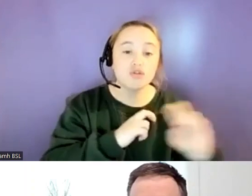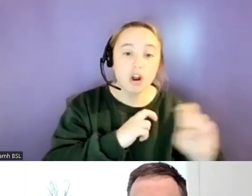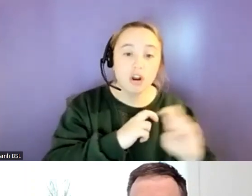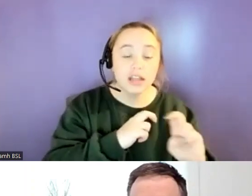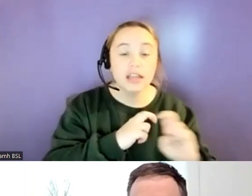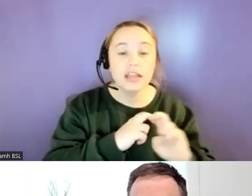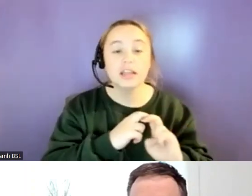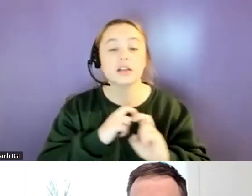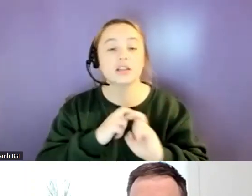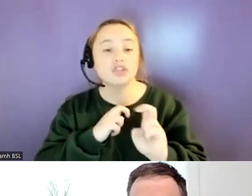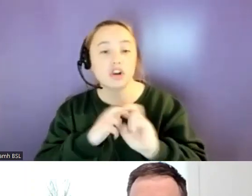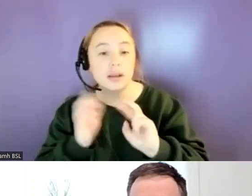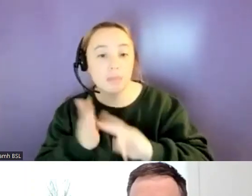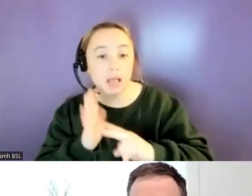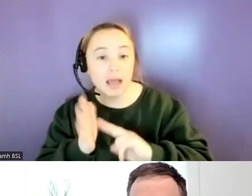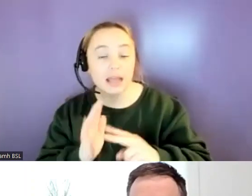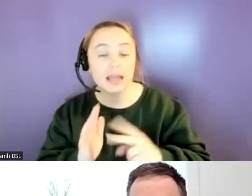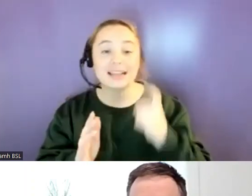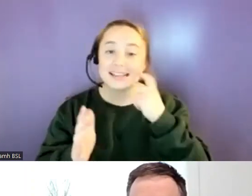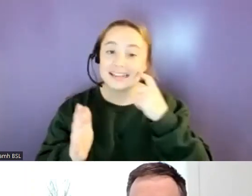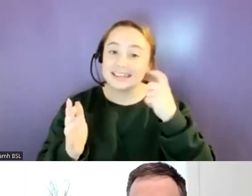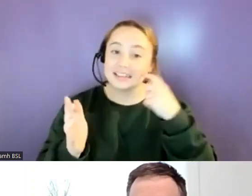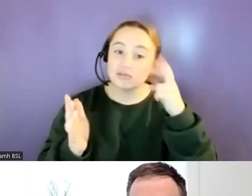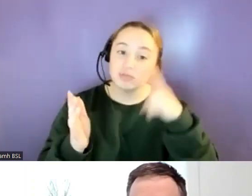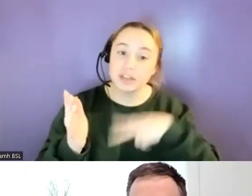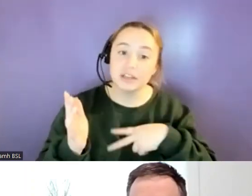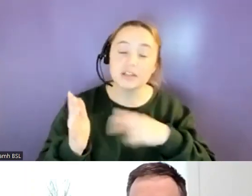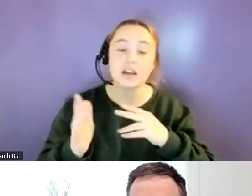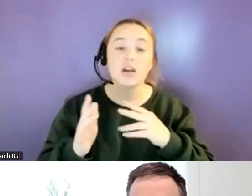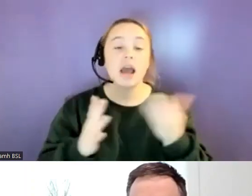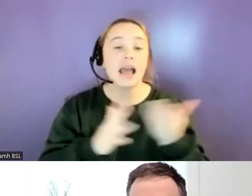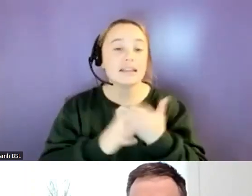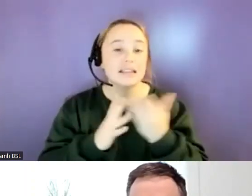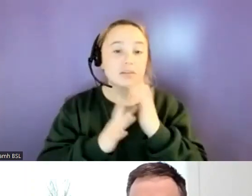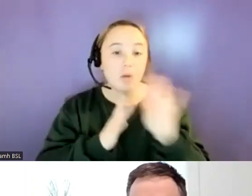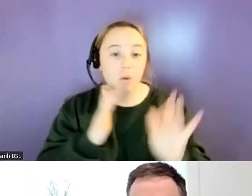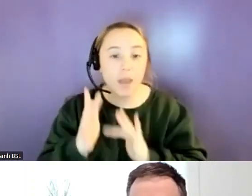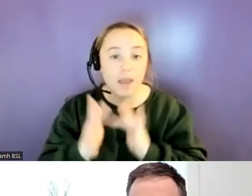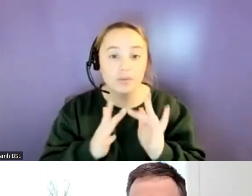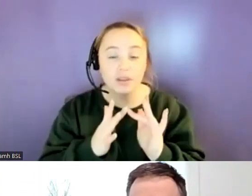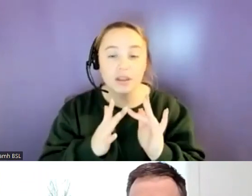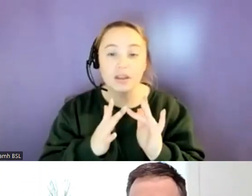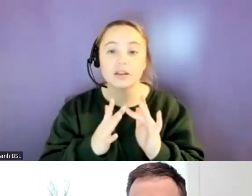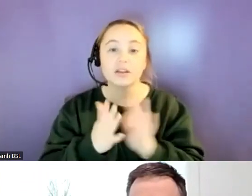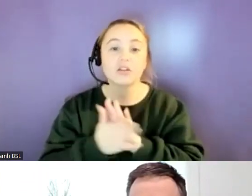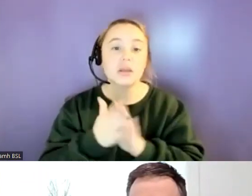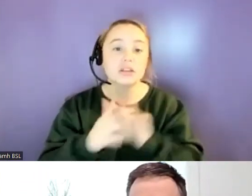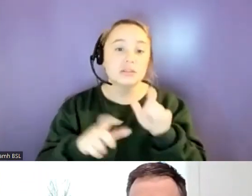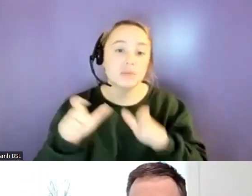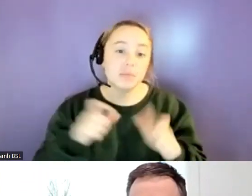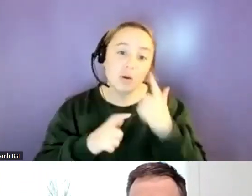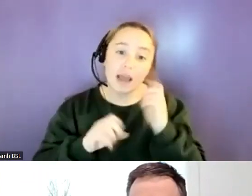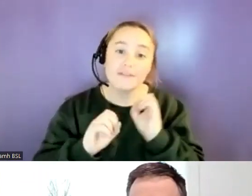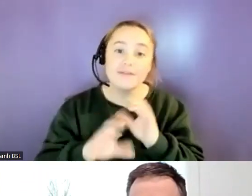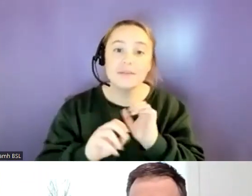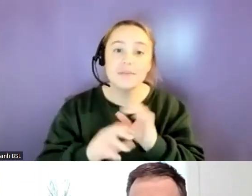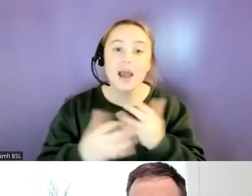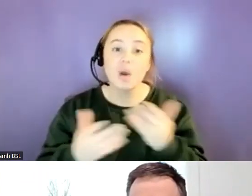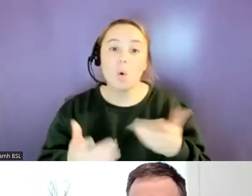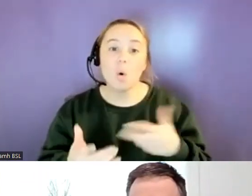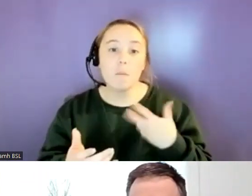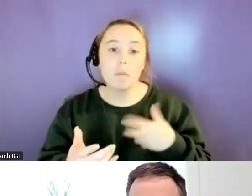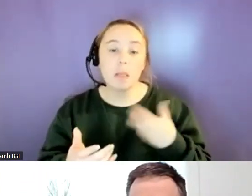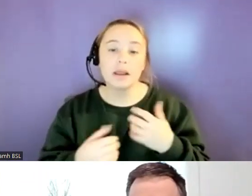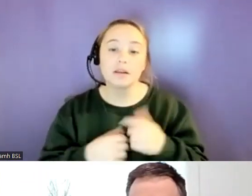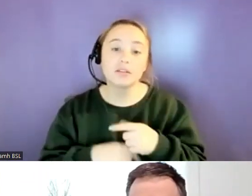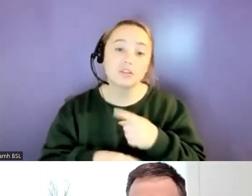easy read, or having websites that are in an accessible format where people can give feedback or complaints. Can anybody